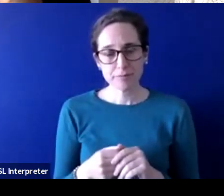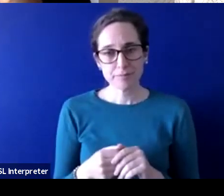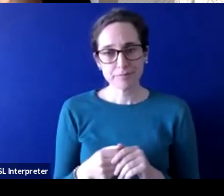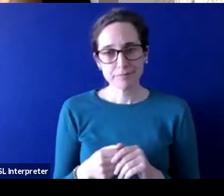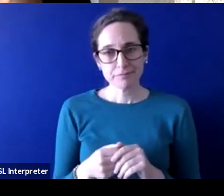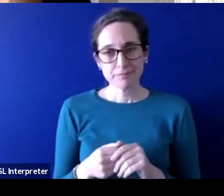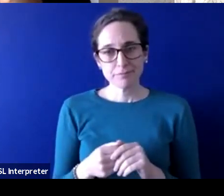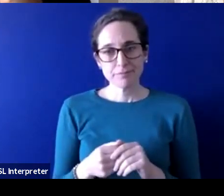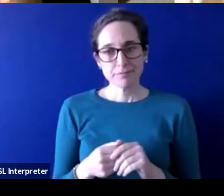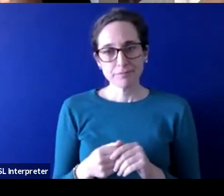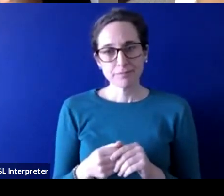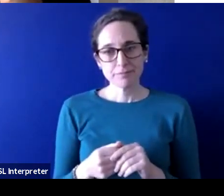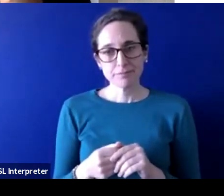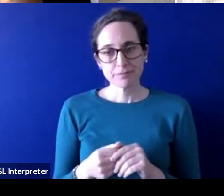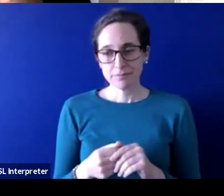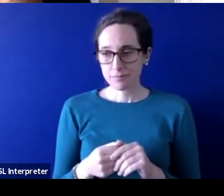when